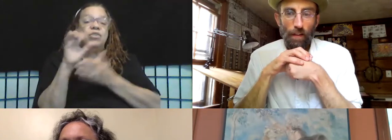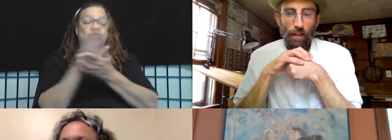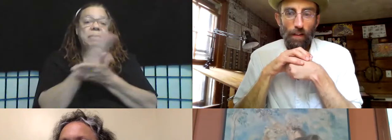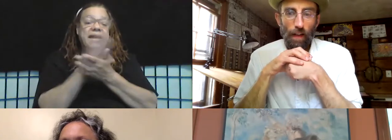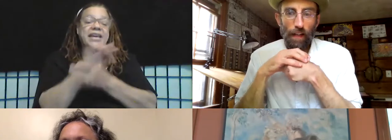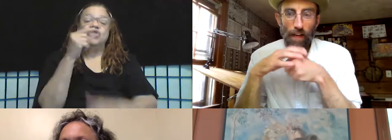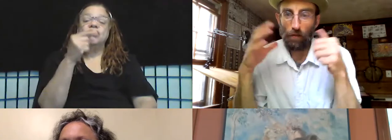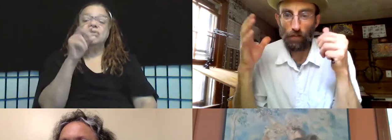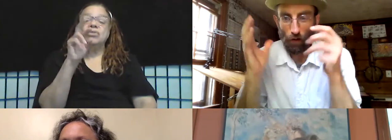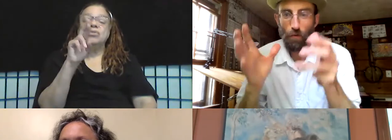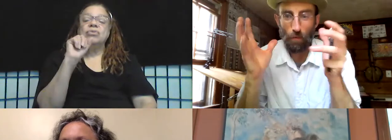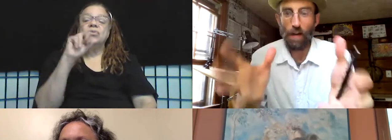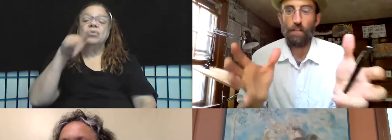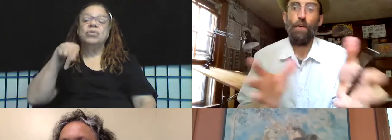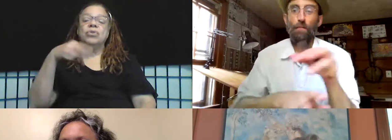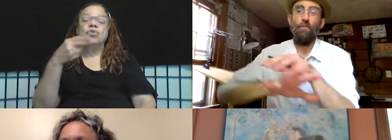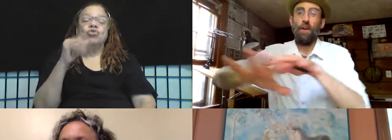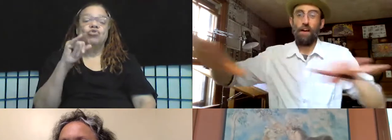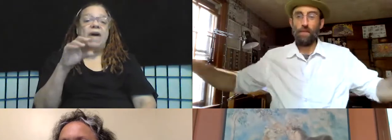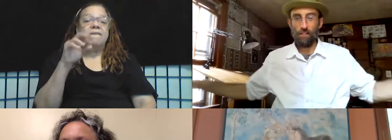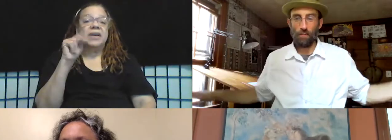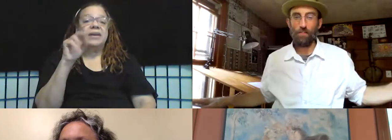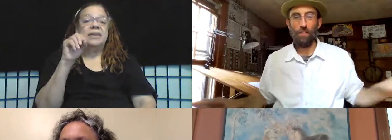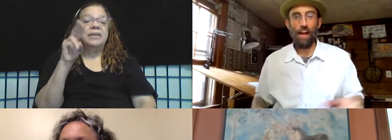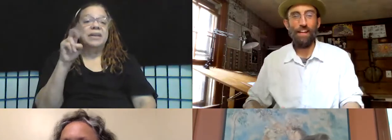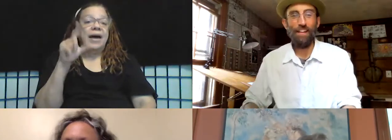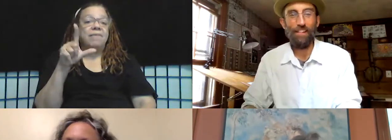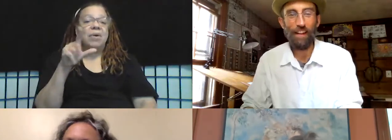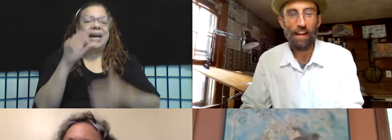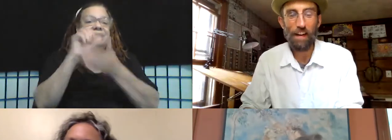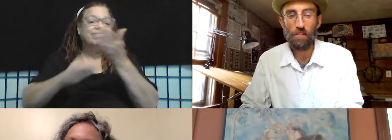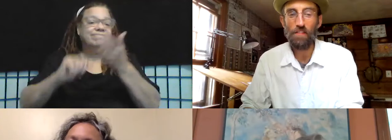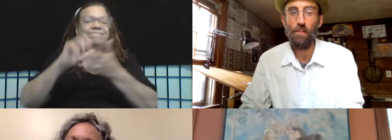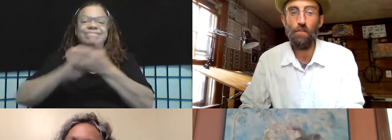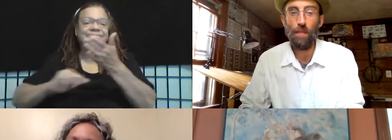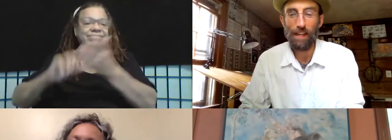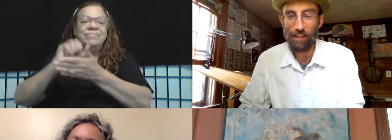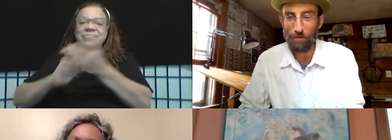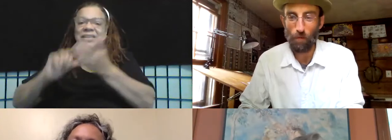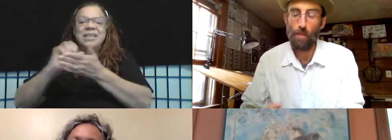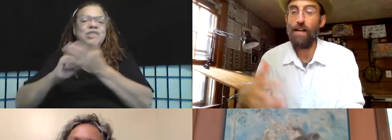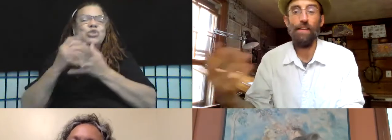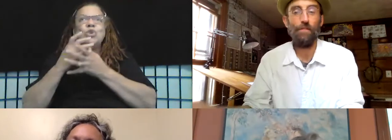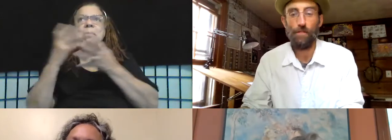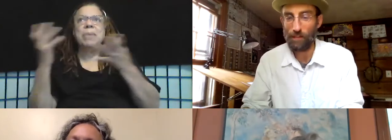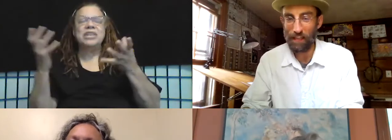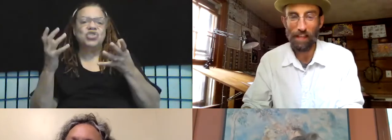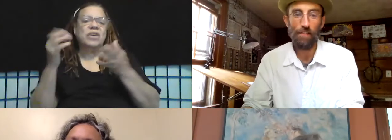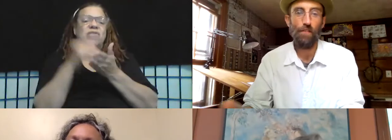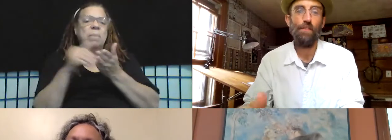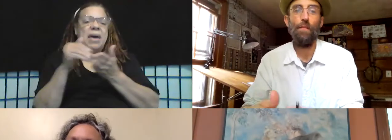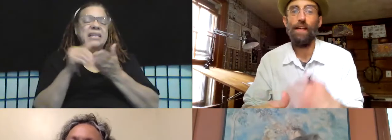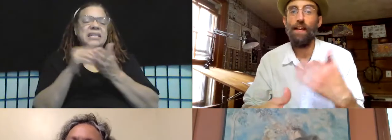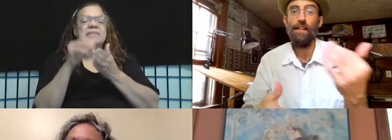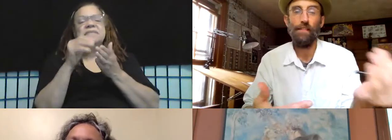novel. I cut out so much from what I researched for that. I cut out so many repetitive